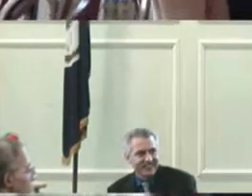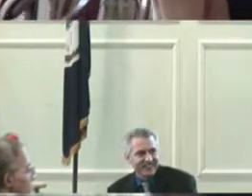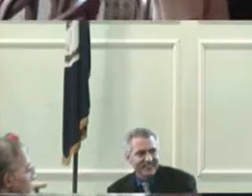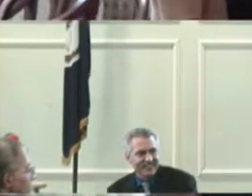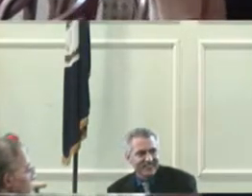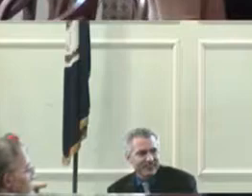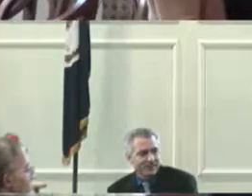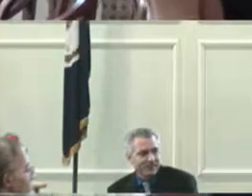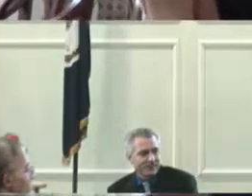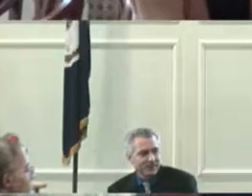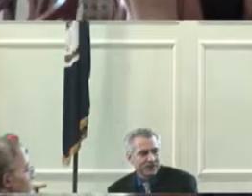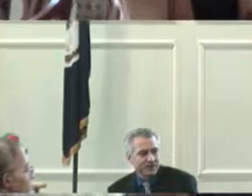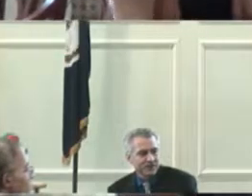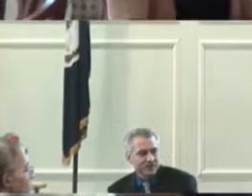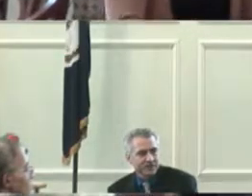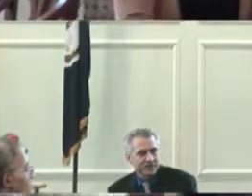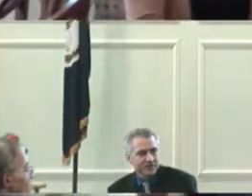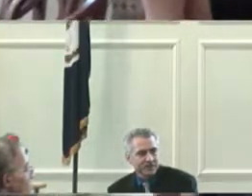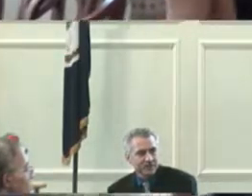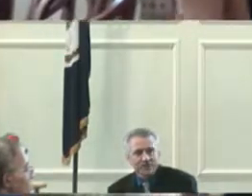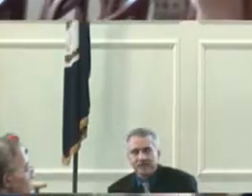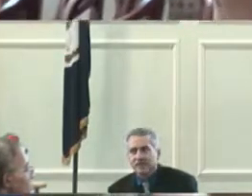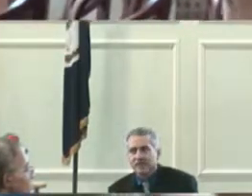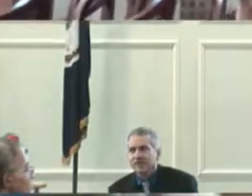All right, Lisa McPherson.